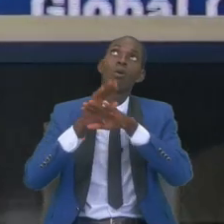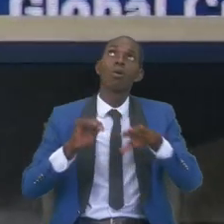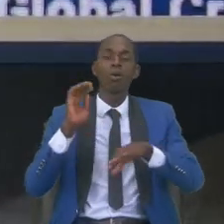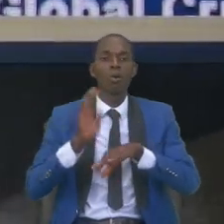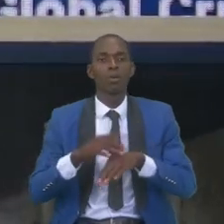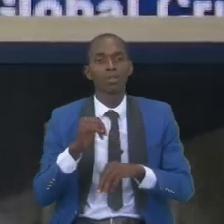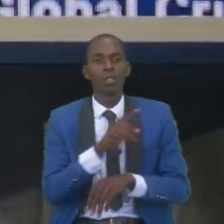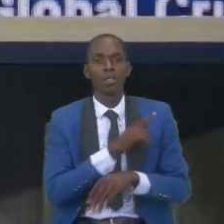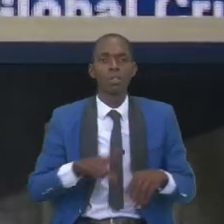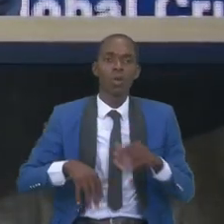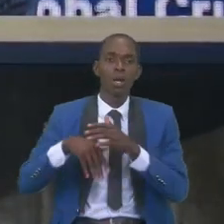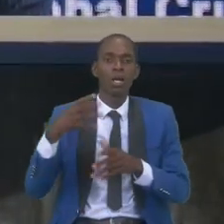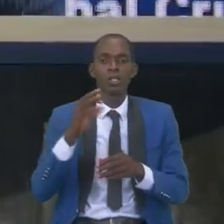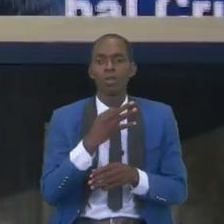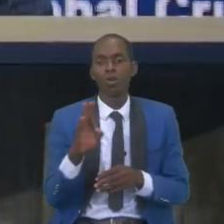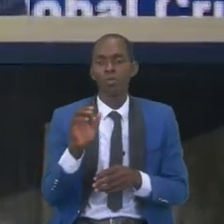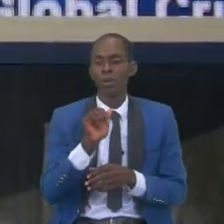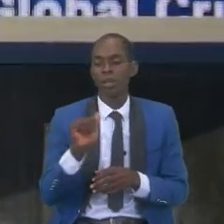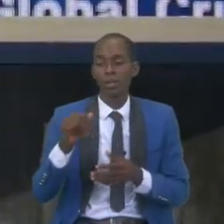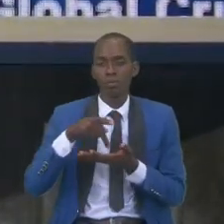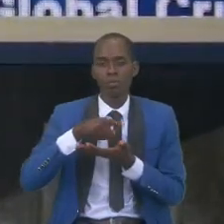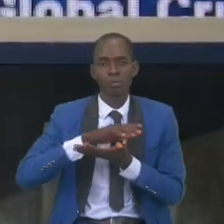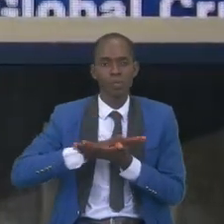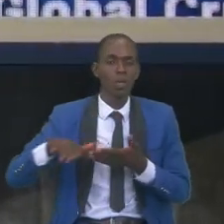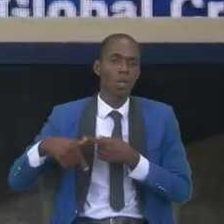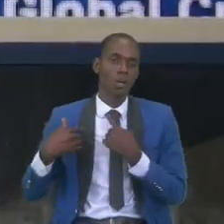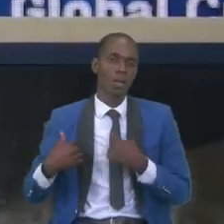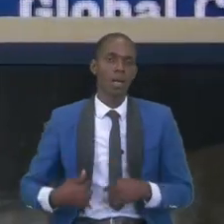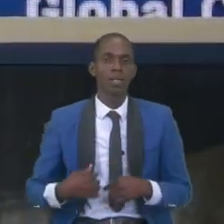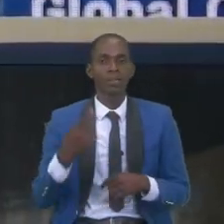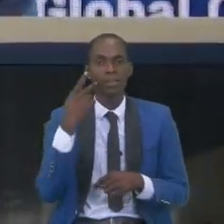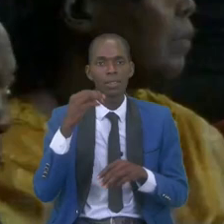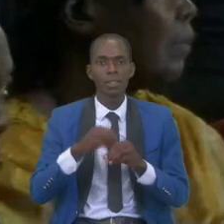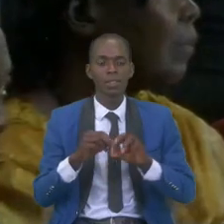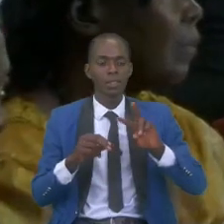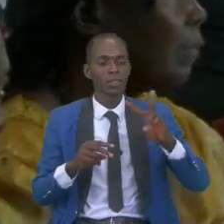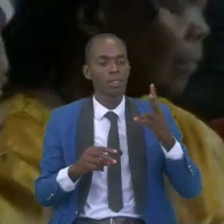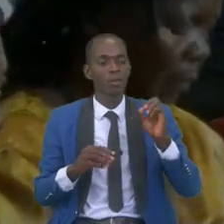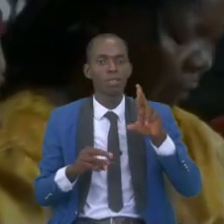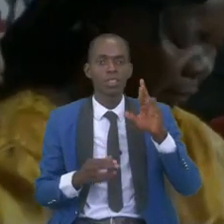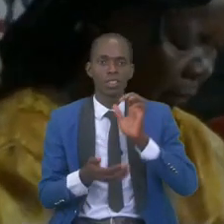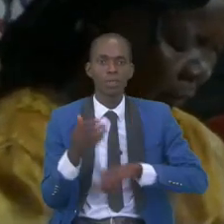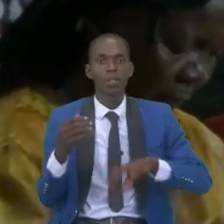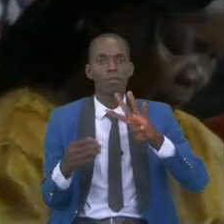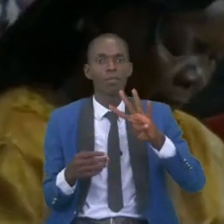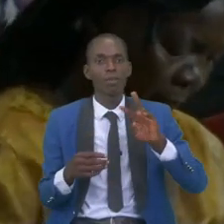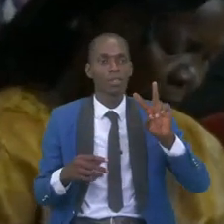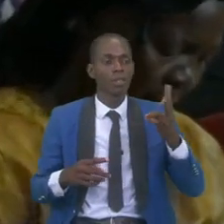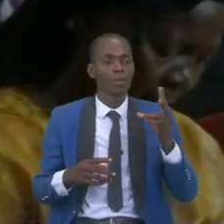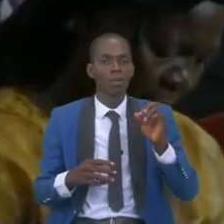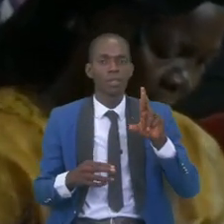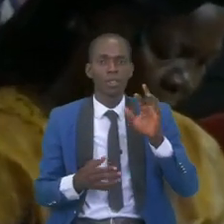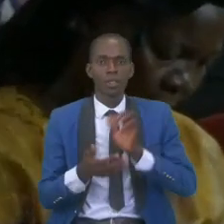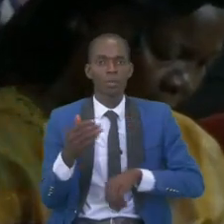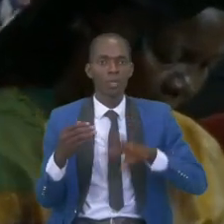out of a pure heart. We're looking at 2 Corinthians chapter 4, reading from verse 2 there.